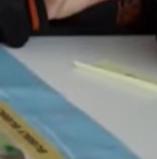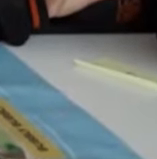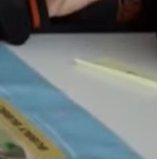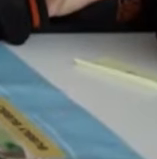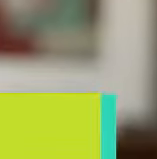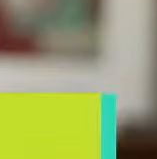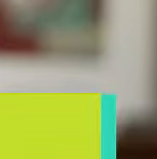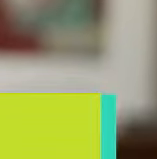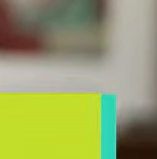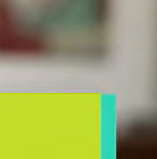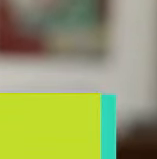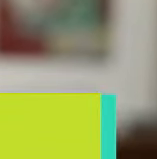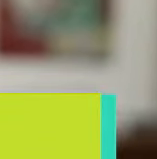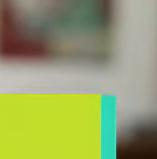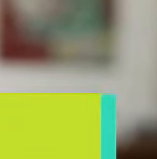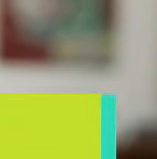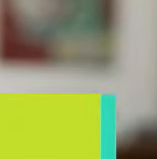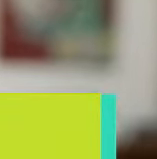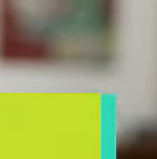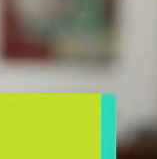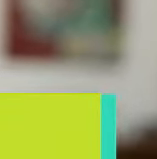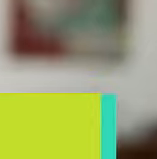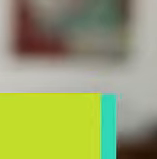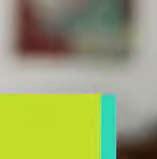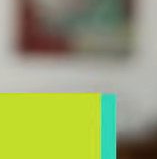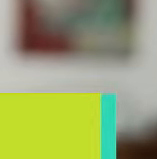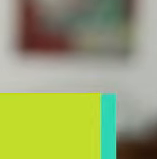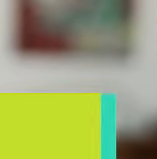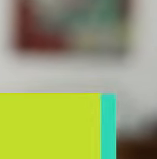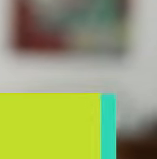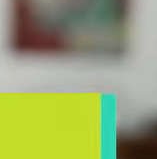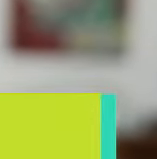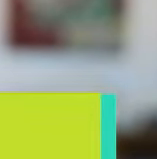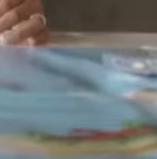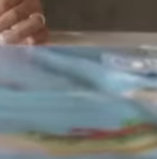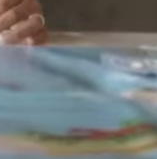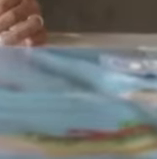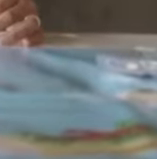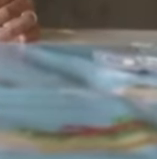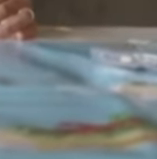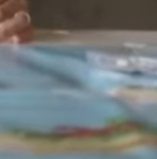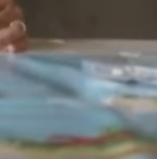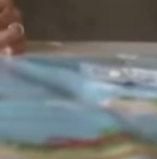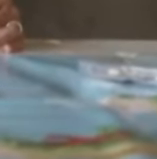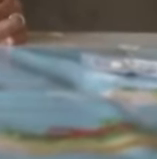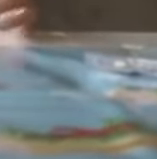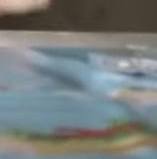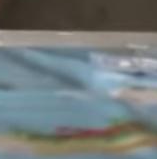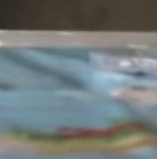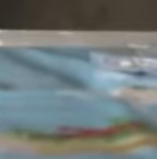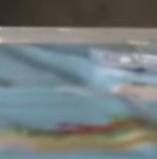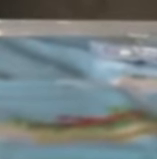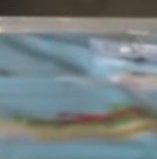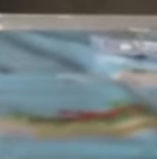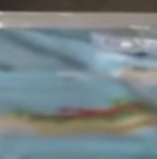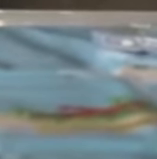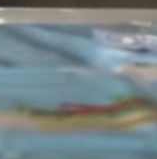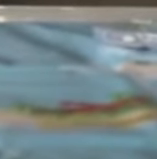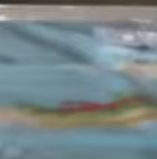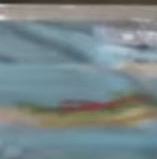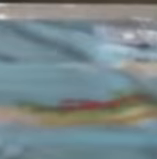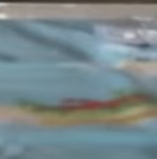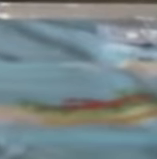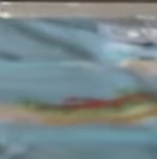with Loveland, with only proper and age-appropriate information. The long-term consequences of lack of